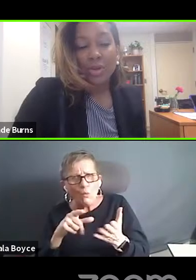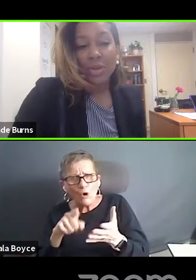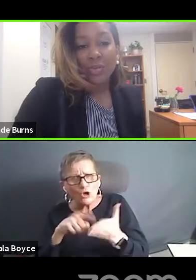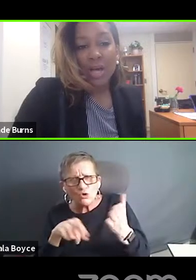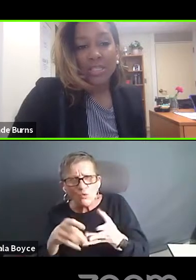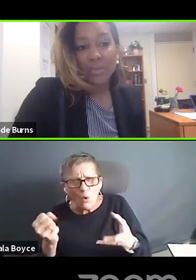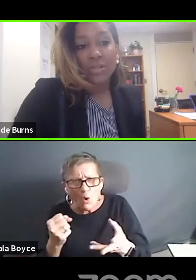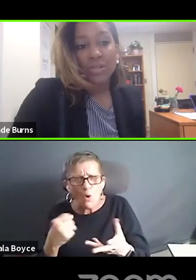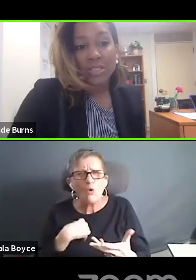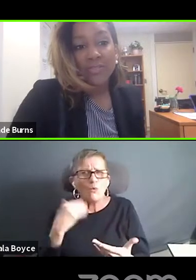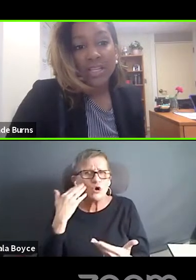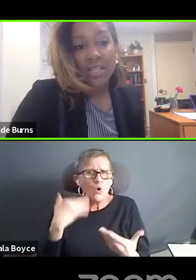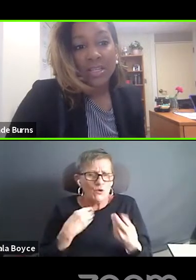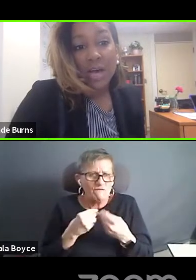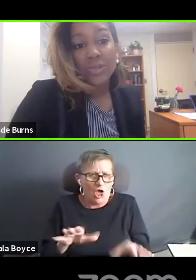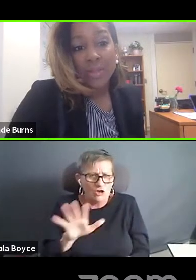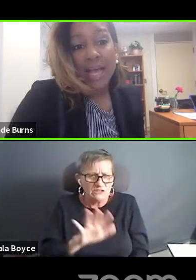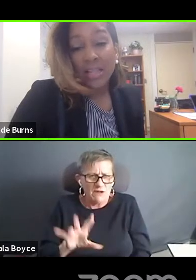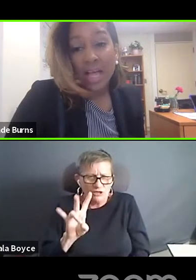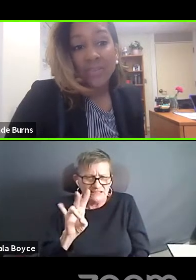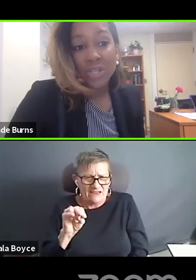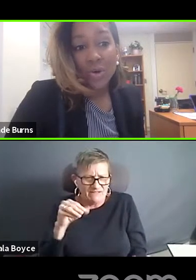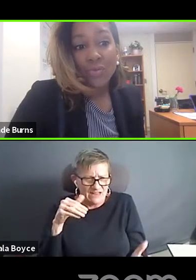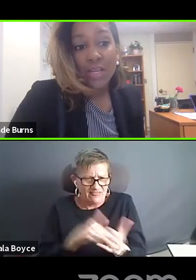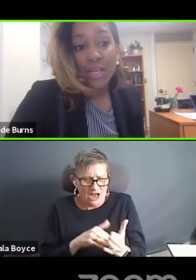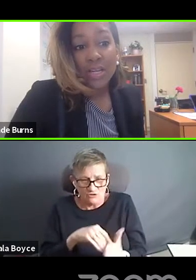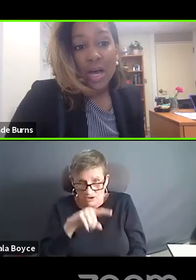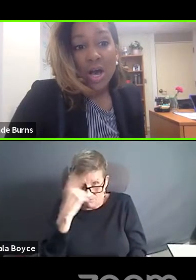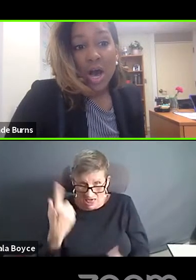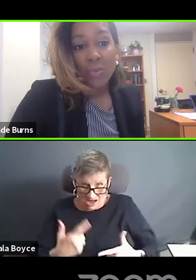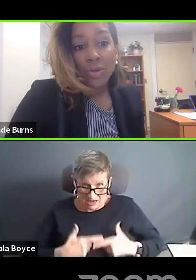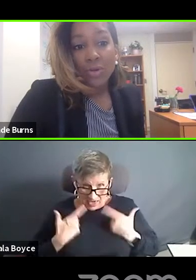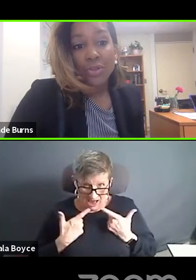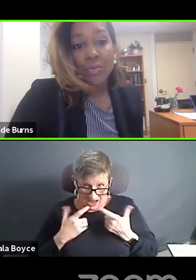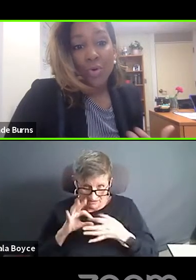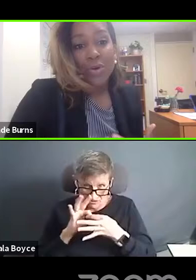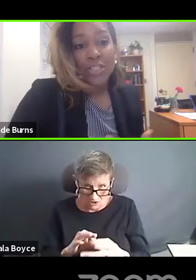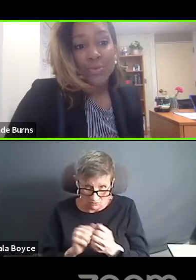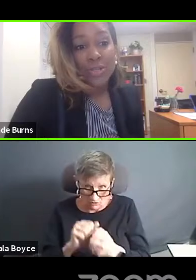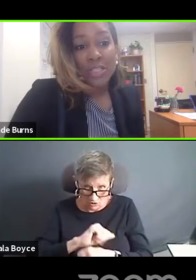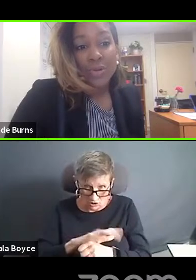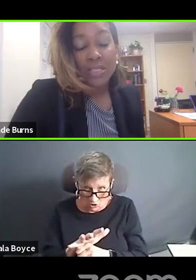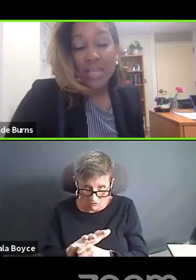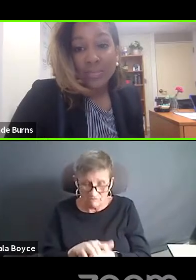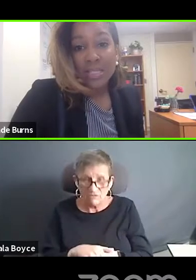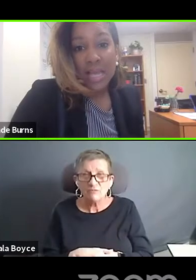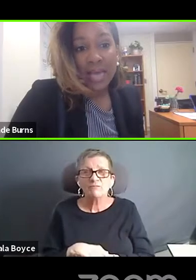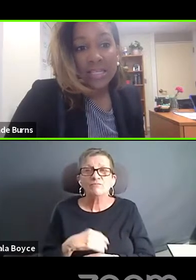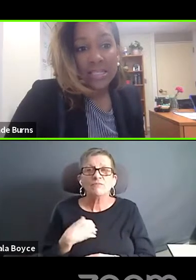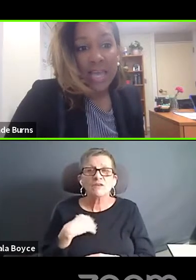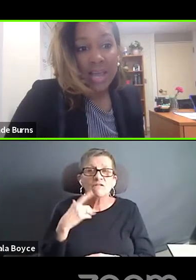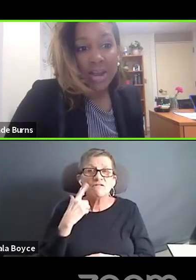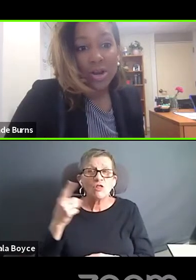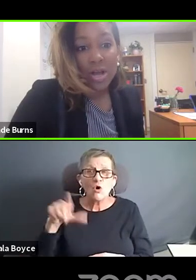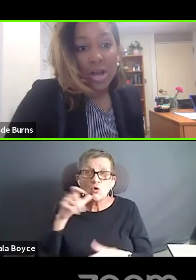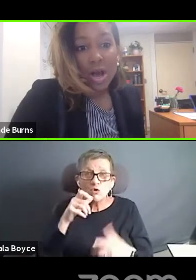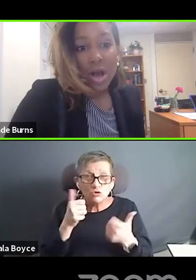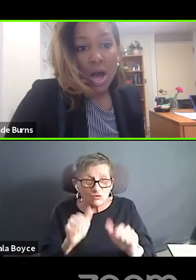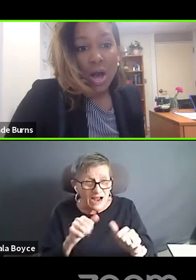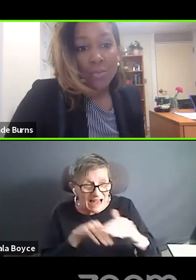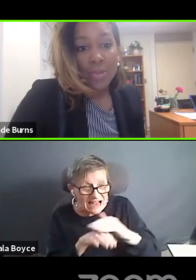pandemic, we know that we've lost about 70,000 Black lives to COVID. We know that there have been poor experiences when attempting to access